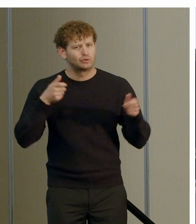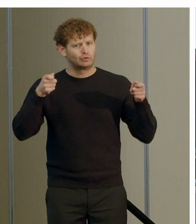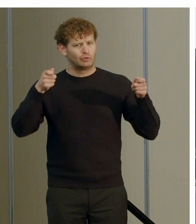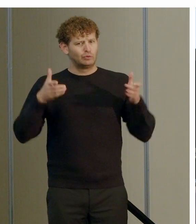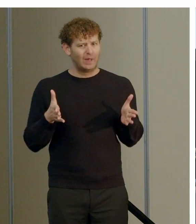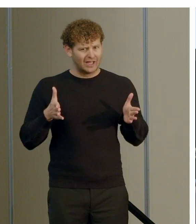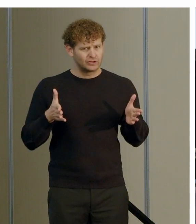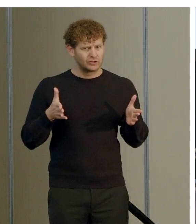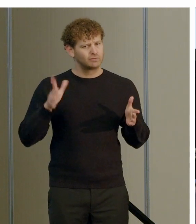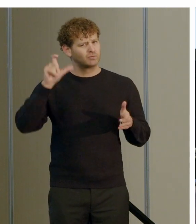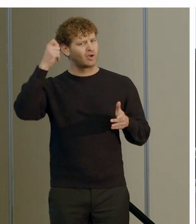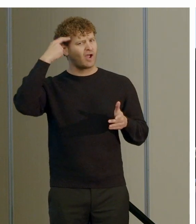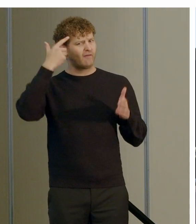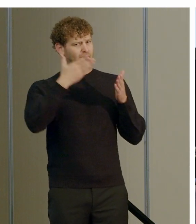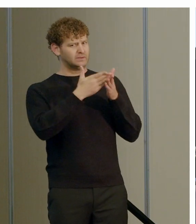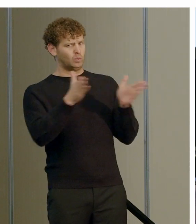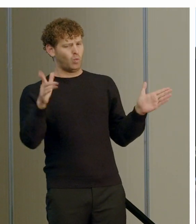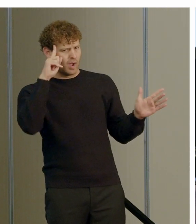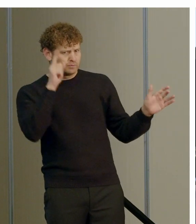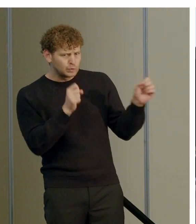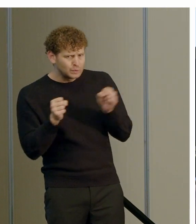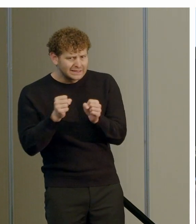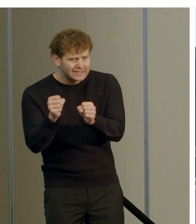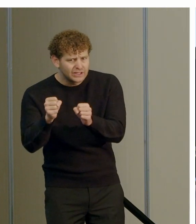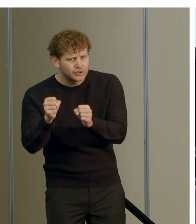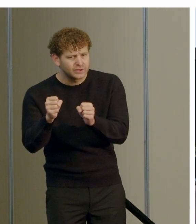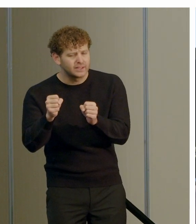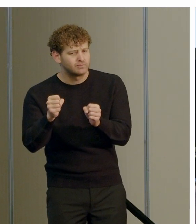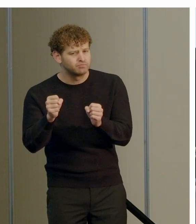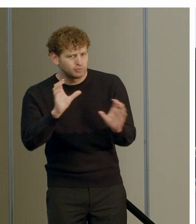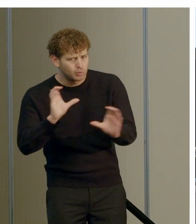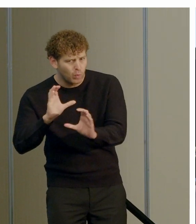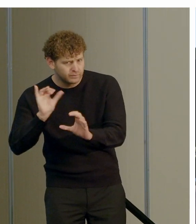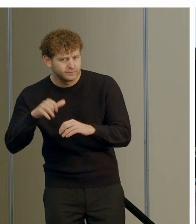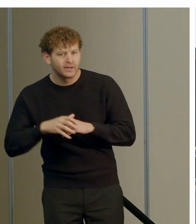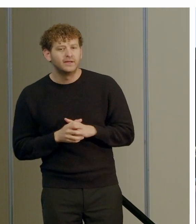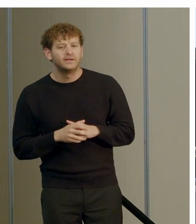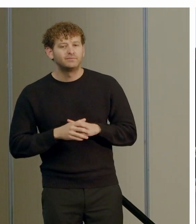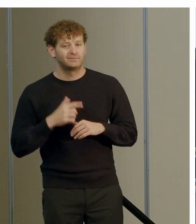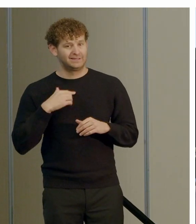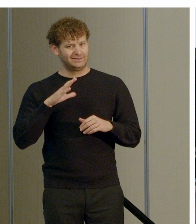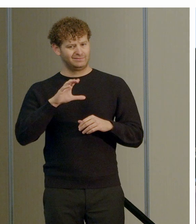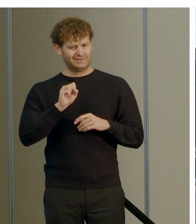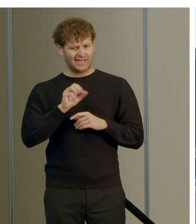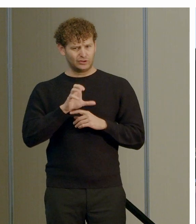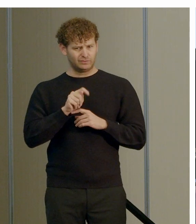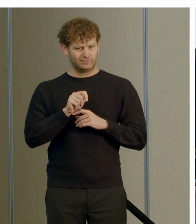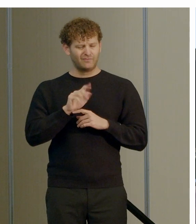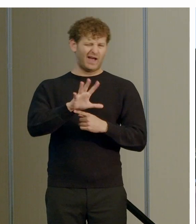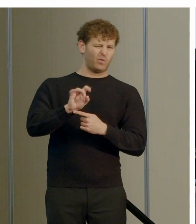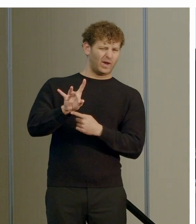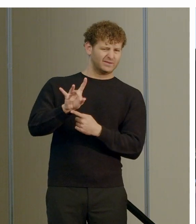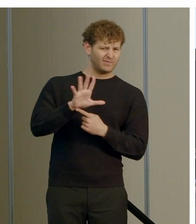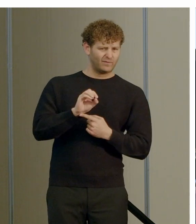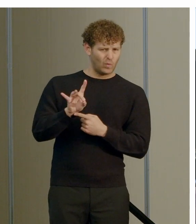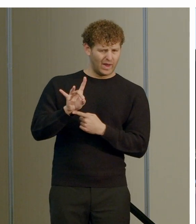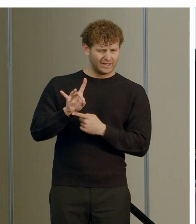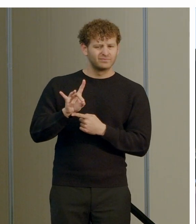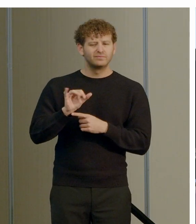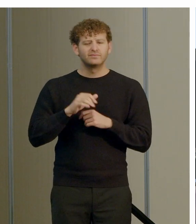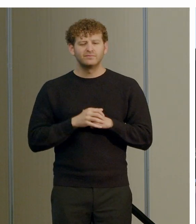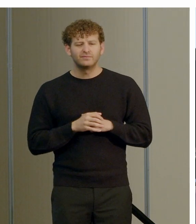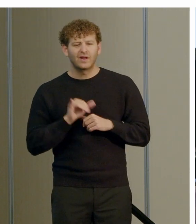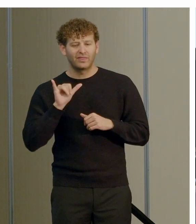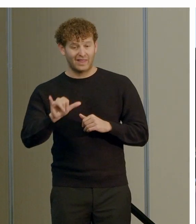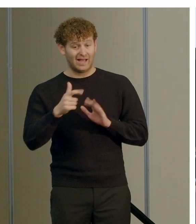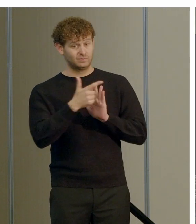been told now, let's call it 508 because that is a real legit law as part of the Rehabilitation Act. That is